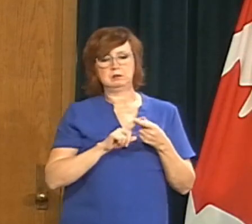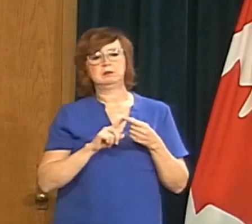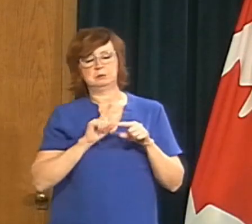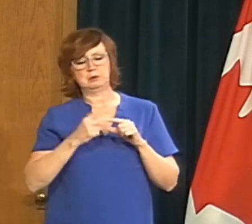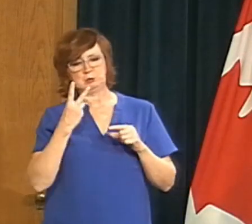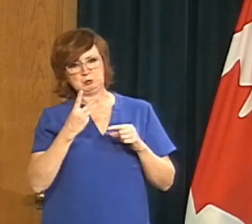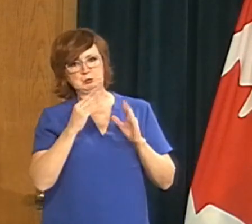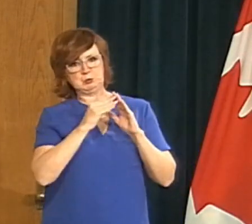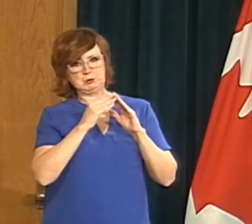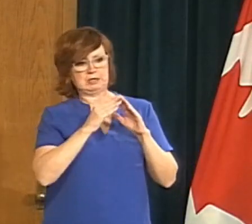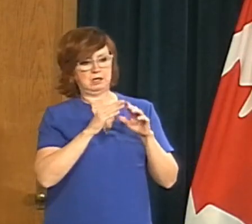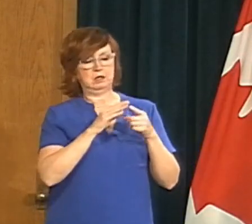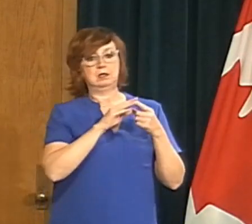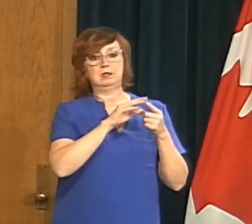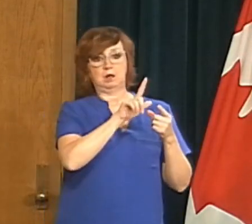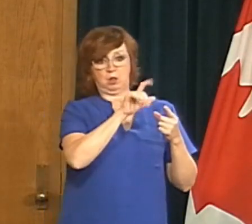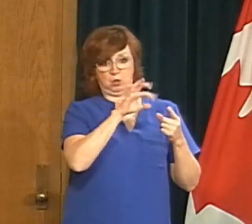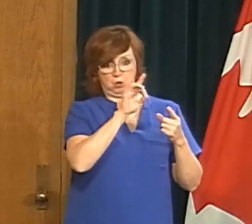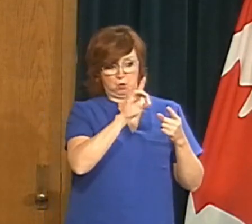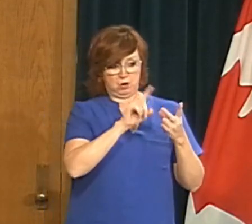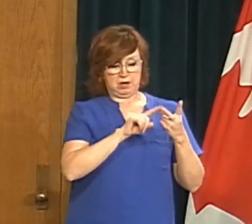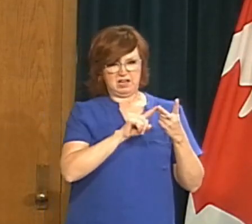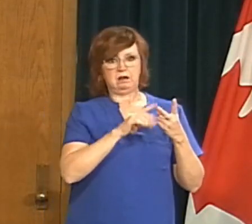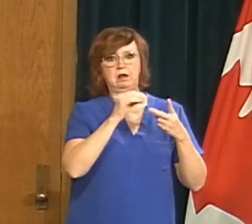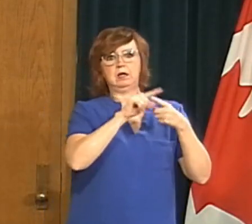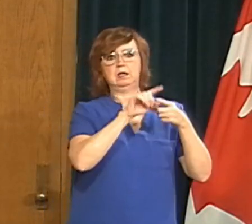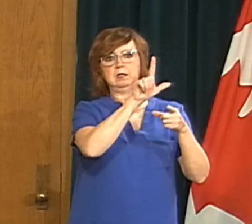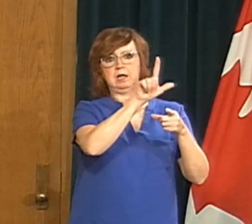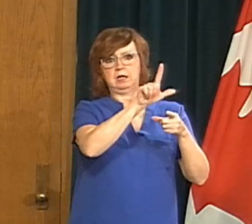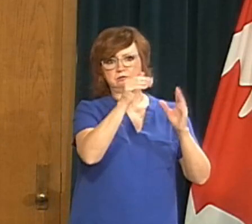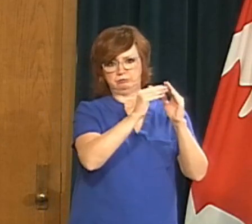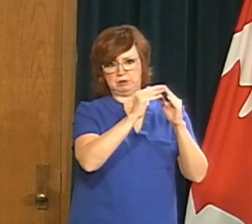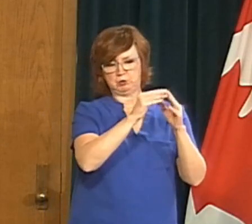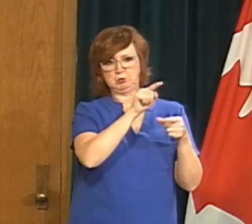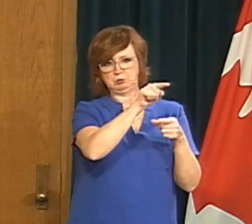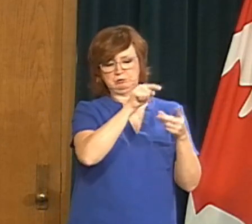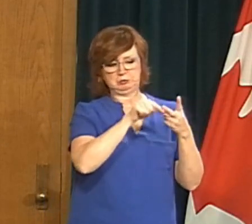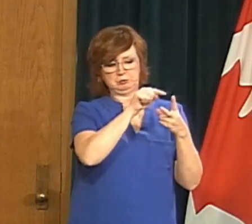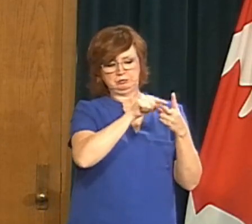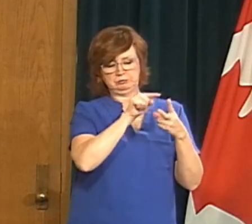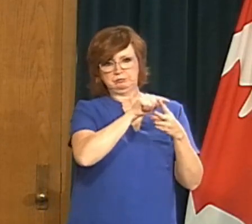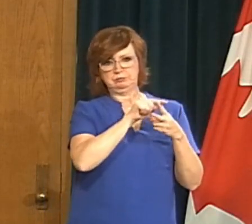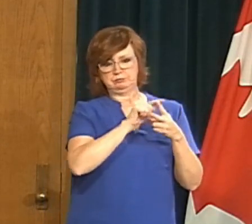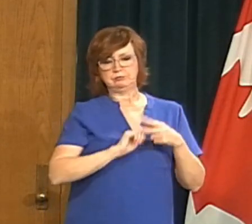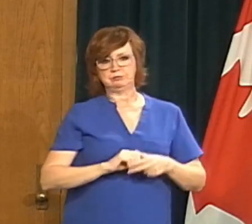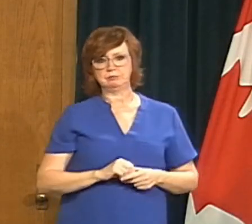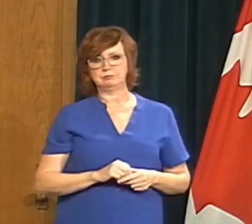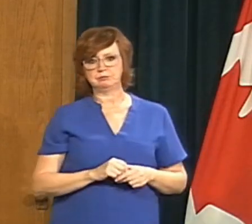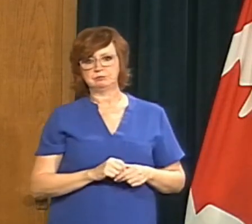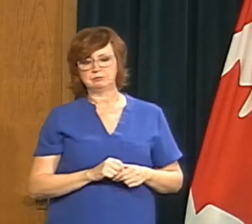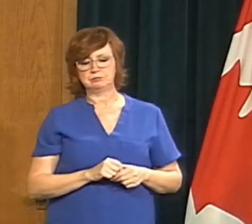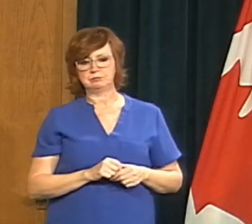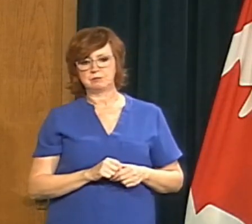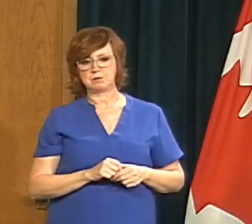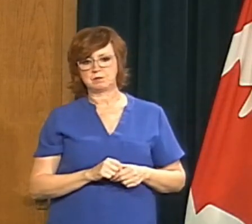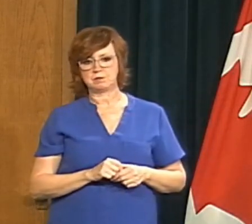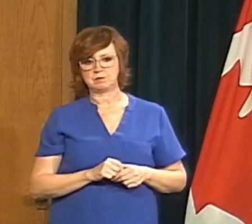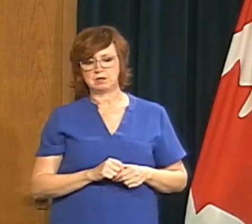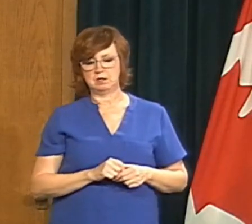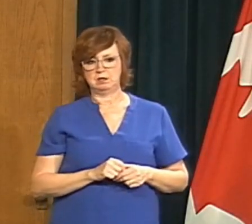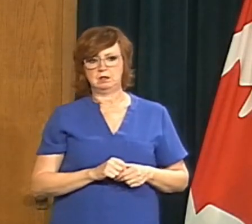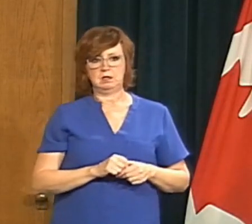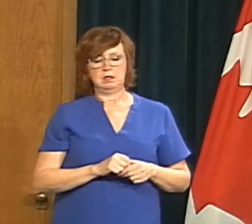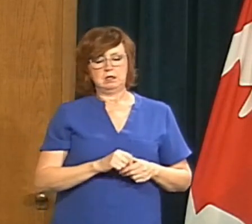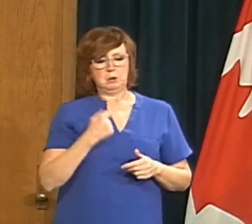and Lloydminster. So from that perspective, in general, number of new cases remain